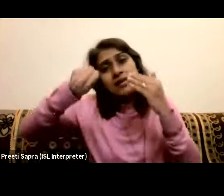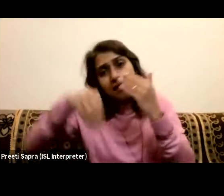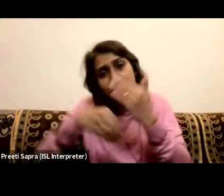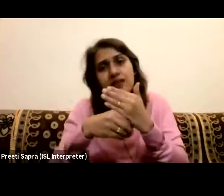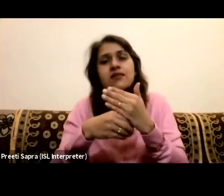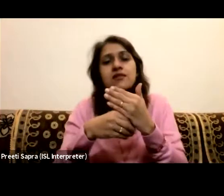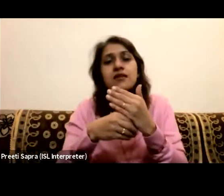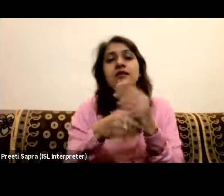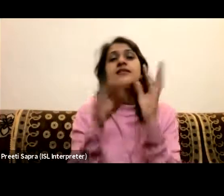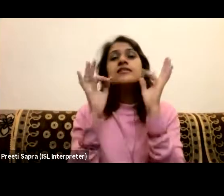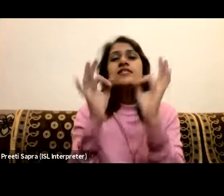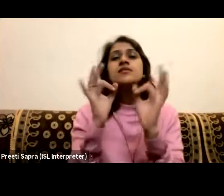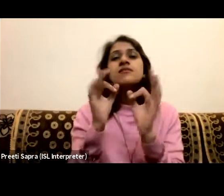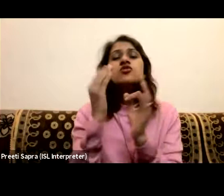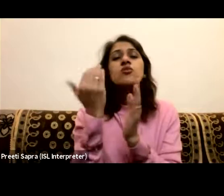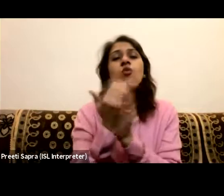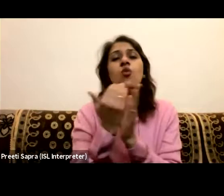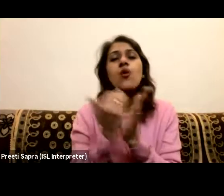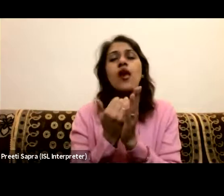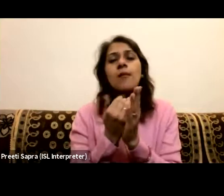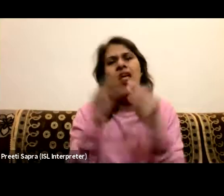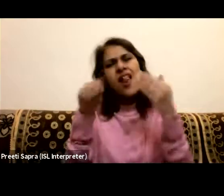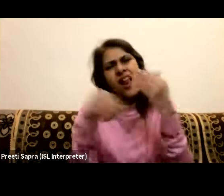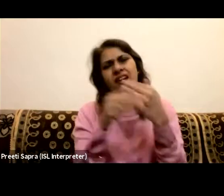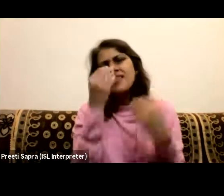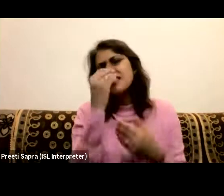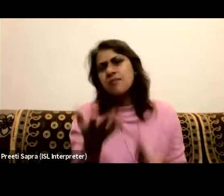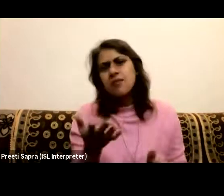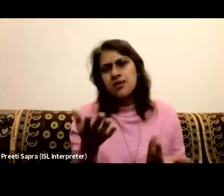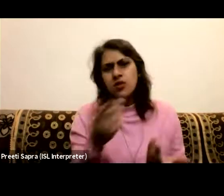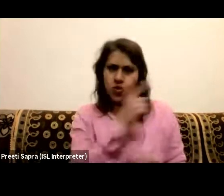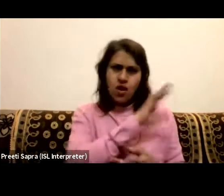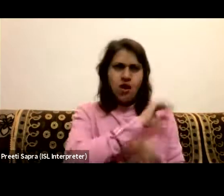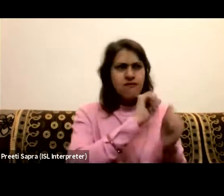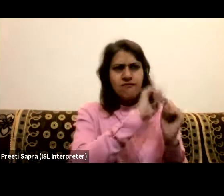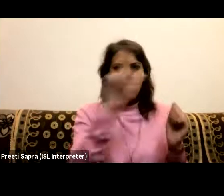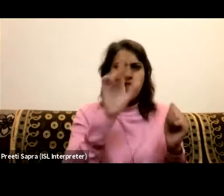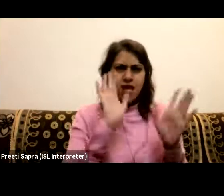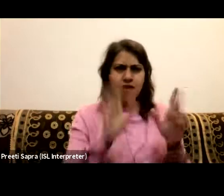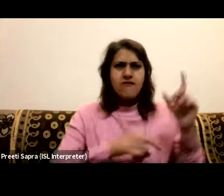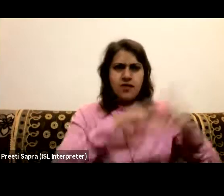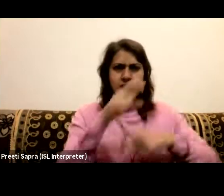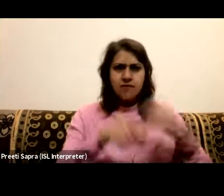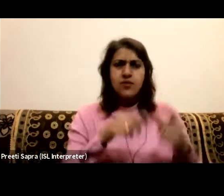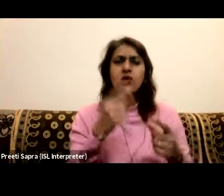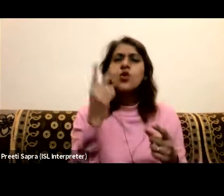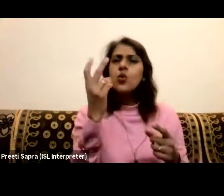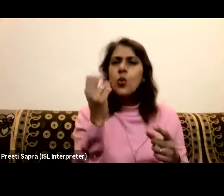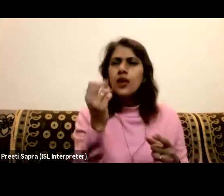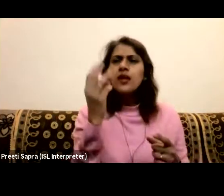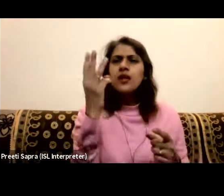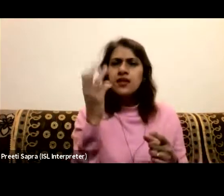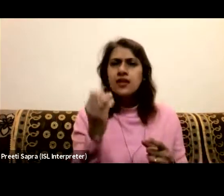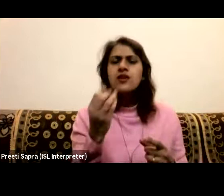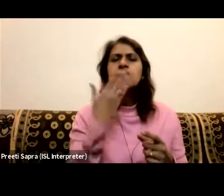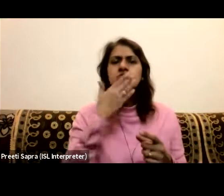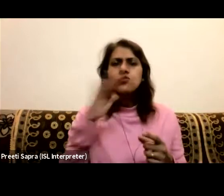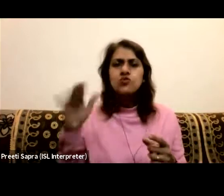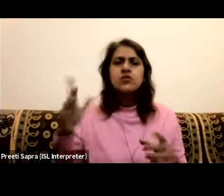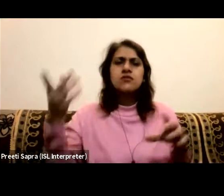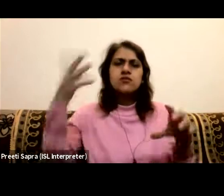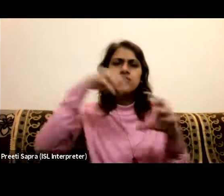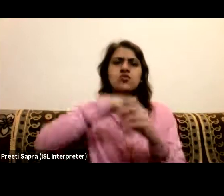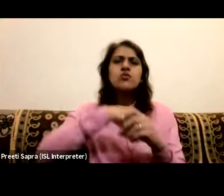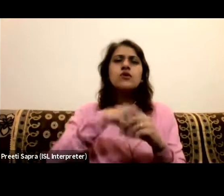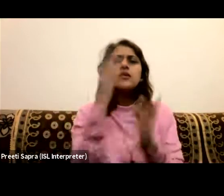specialized program for these special candidates? It may be possible that you have just 5, 10, 20 candidates to start with. But progressively, these